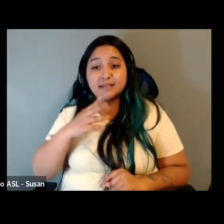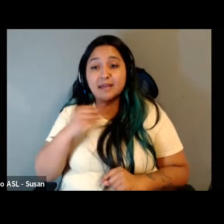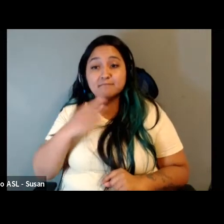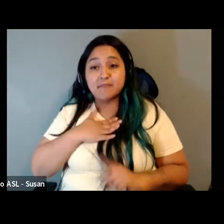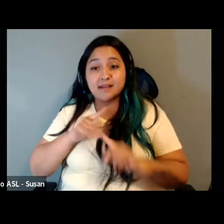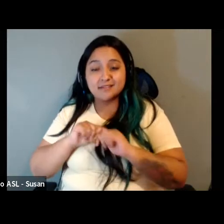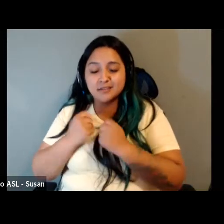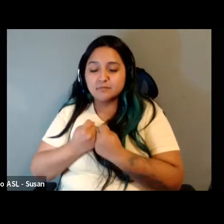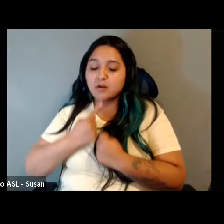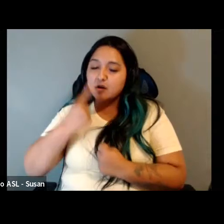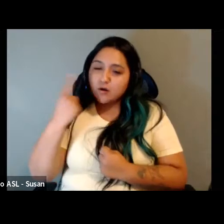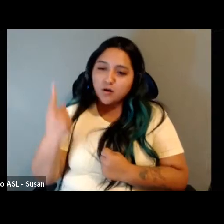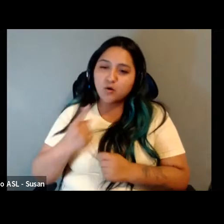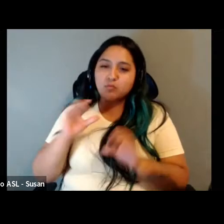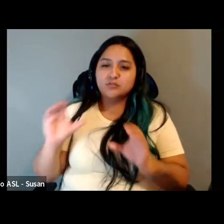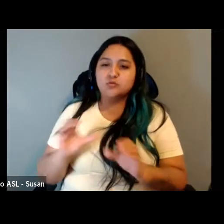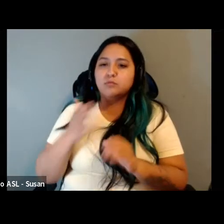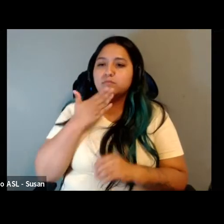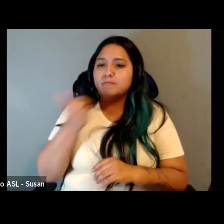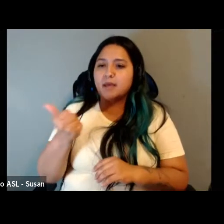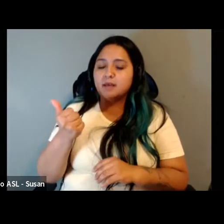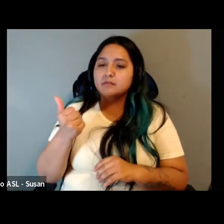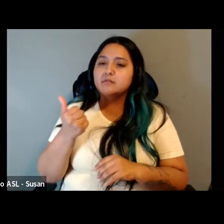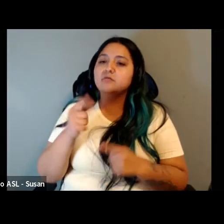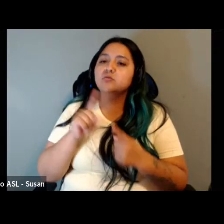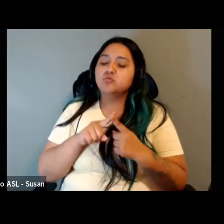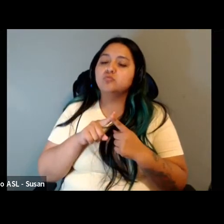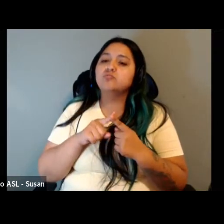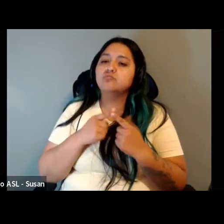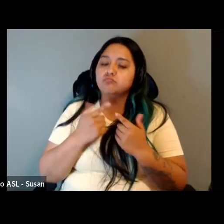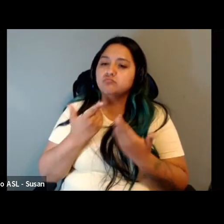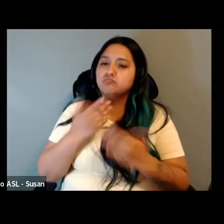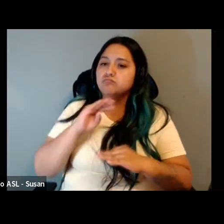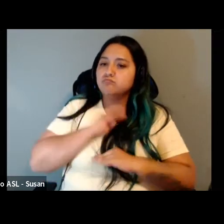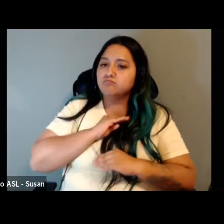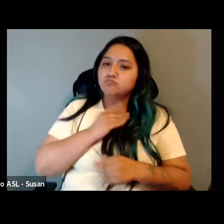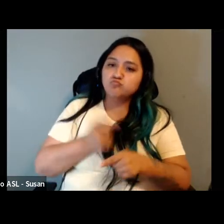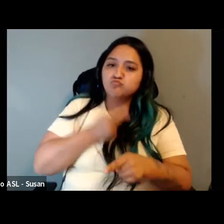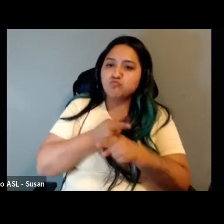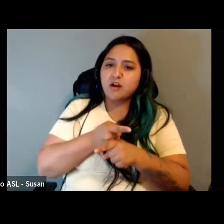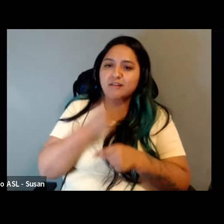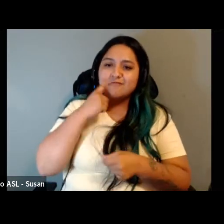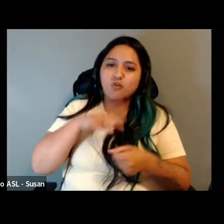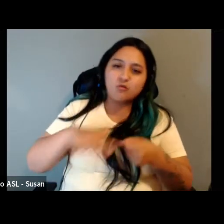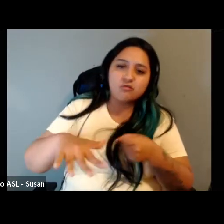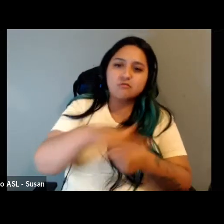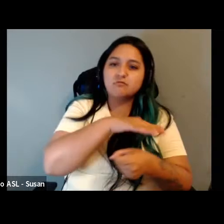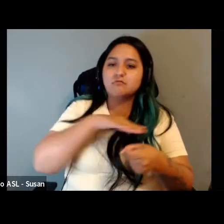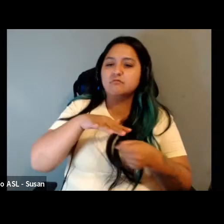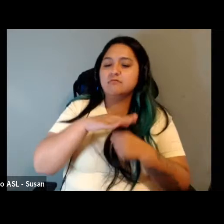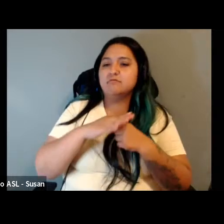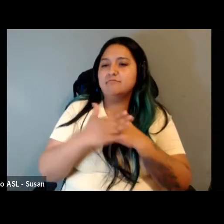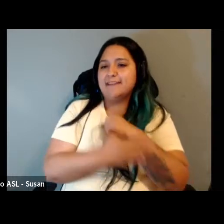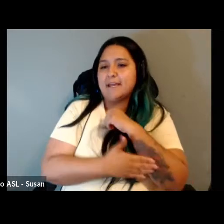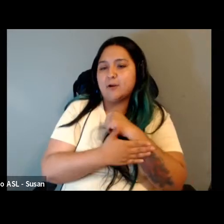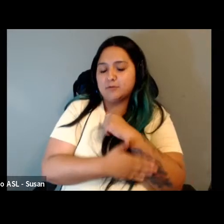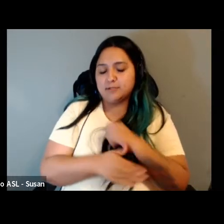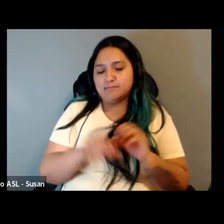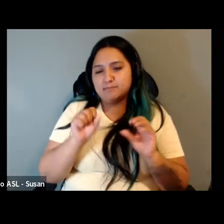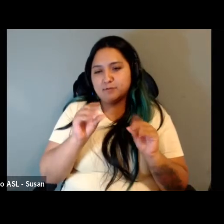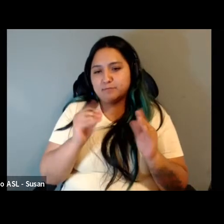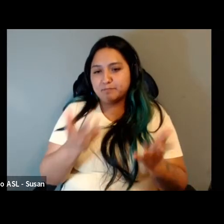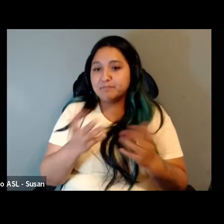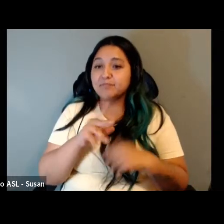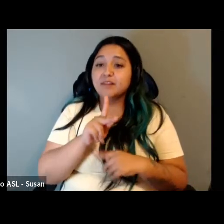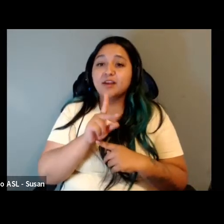our best to get it right for the county as a whole. So Kofi, thank you very much for leading us